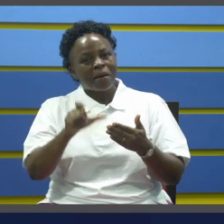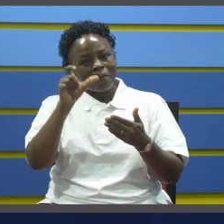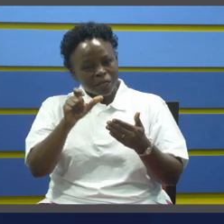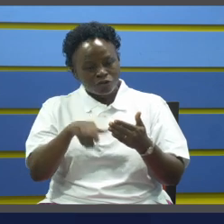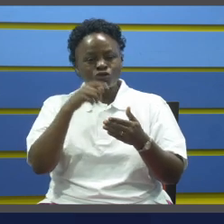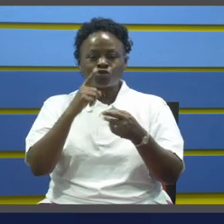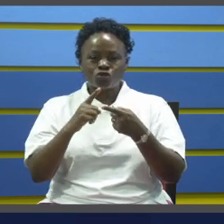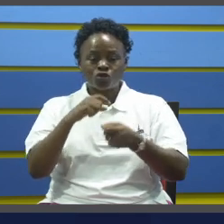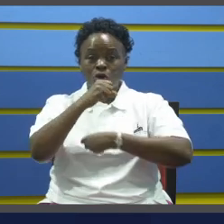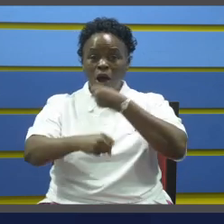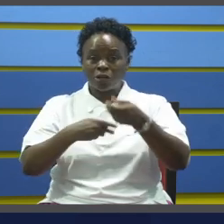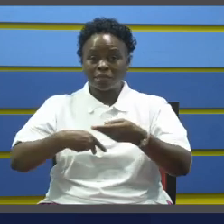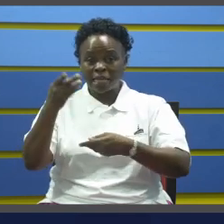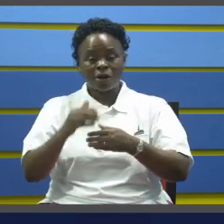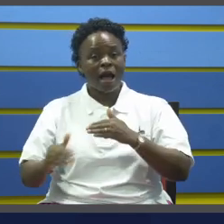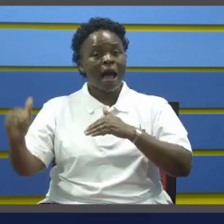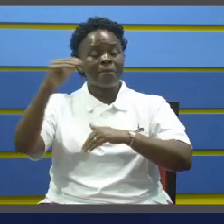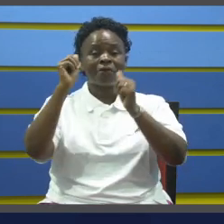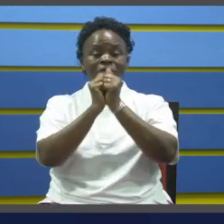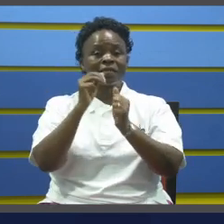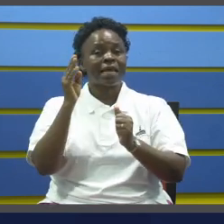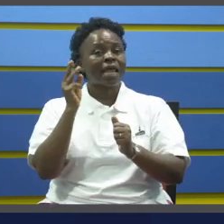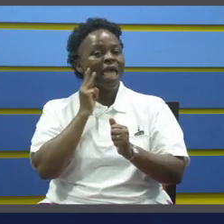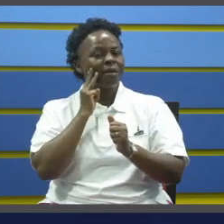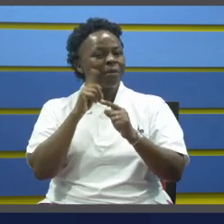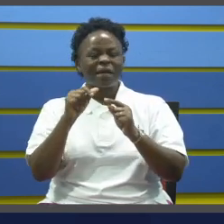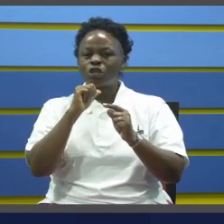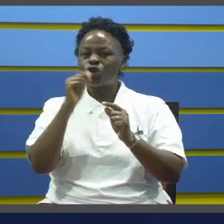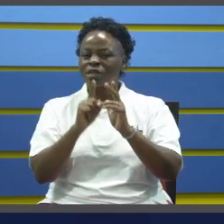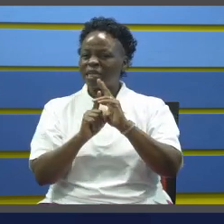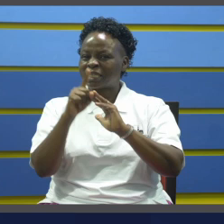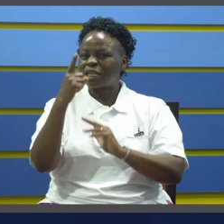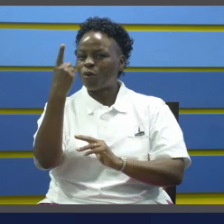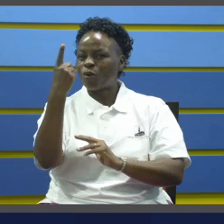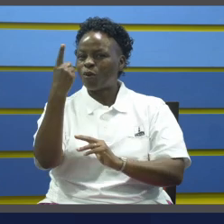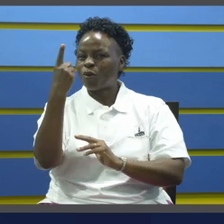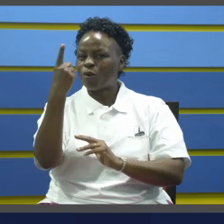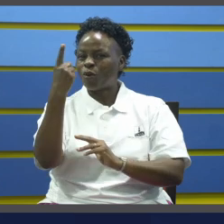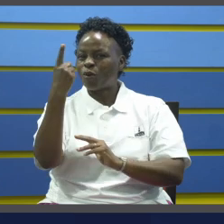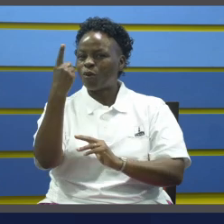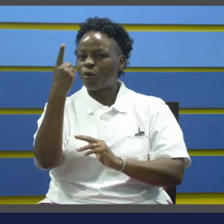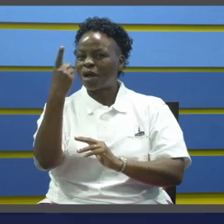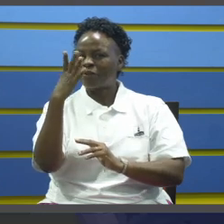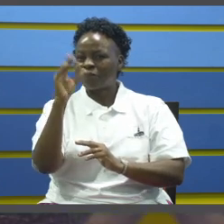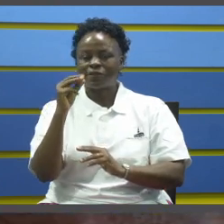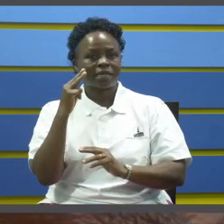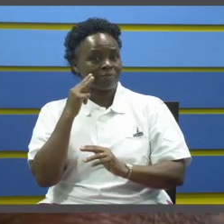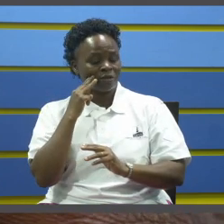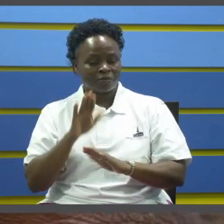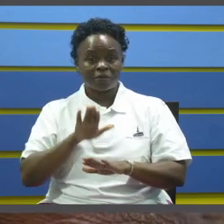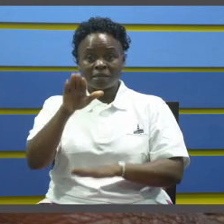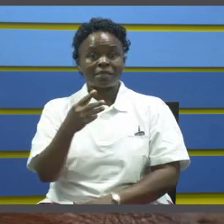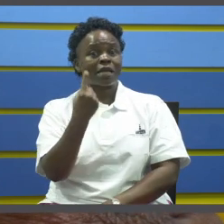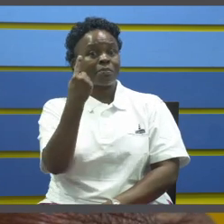total annual sales is above 10 million but not exceeding 150 million. Step